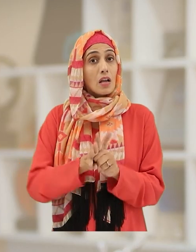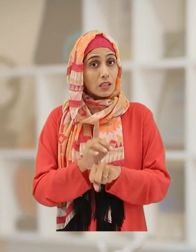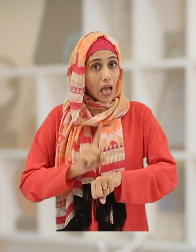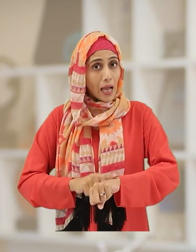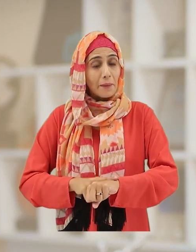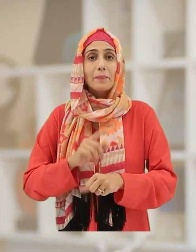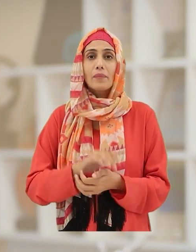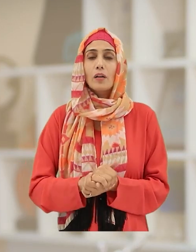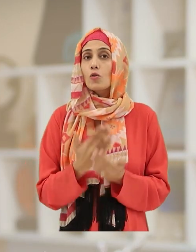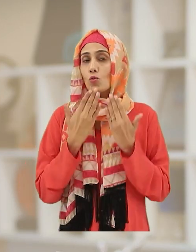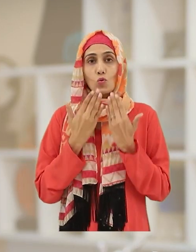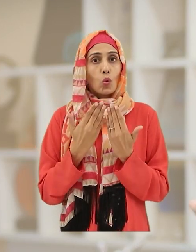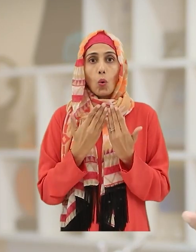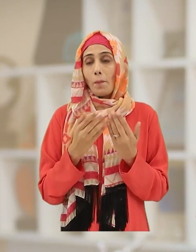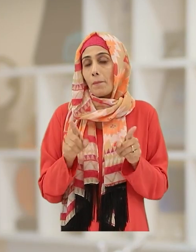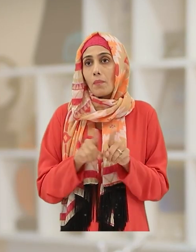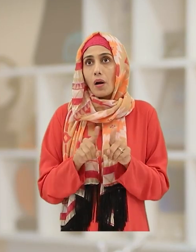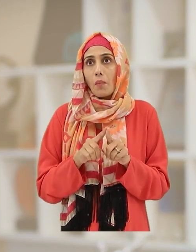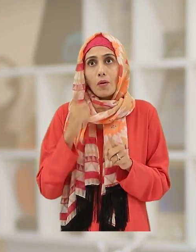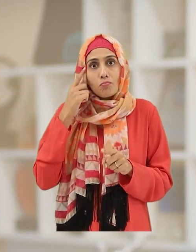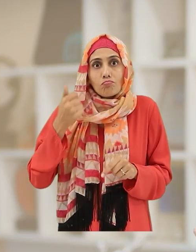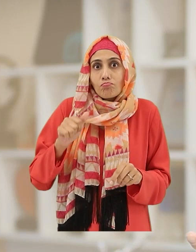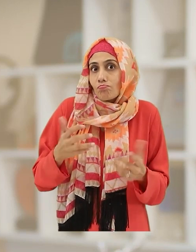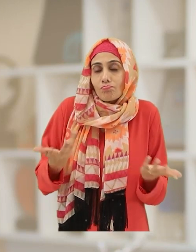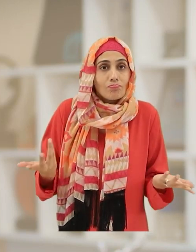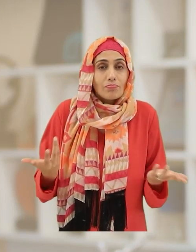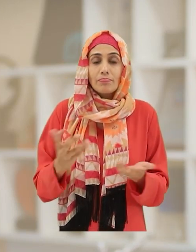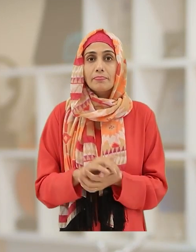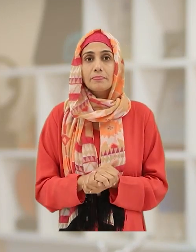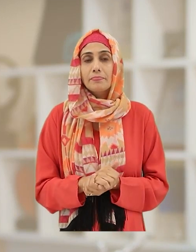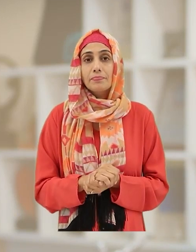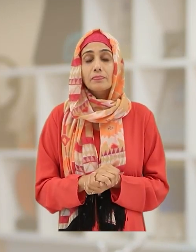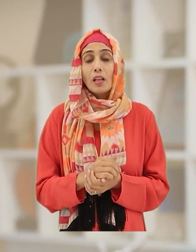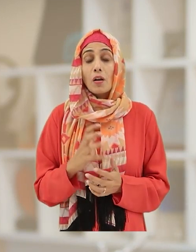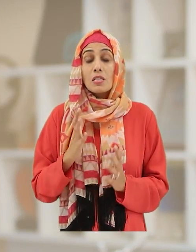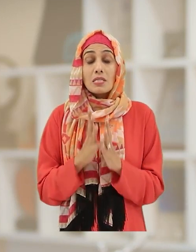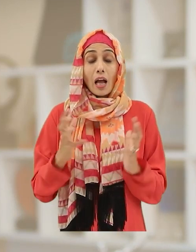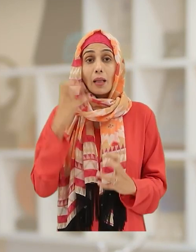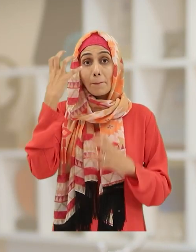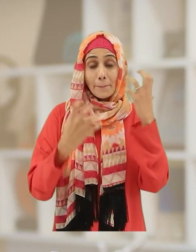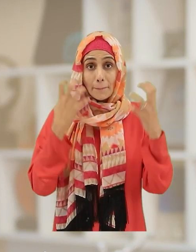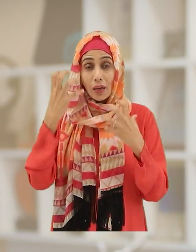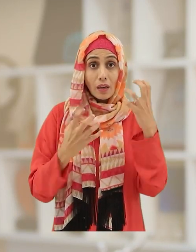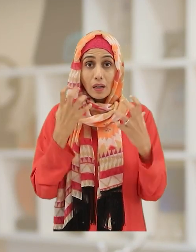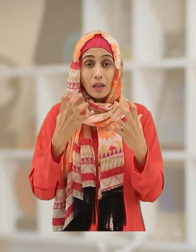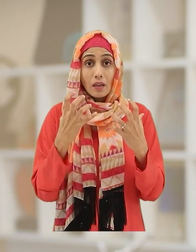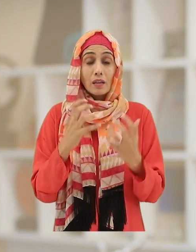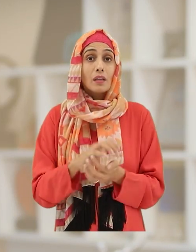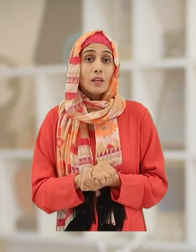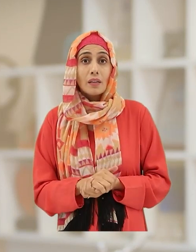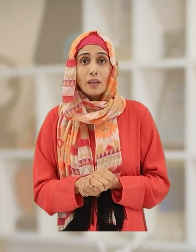During COVID, school came to a halt. Not just for us, for everyone, right? And the biggest challenge was,